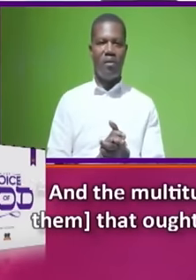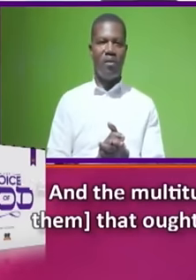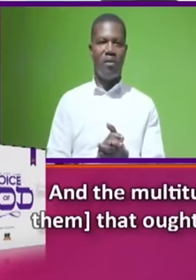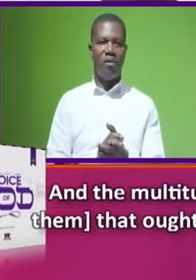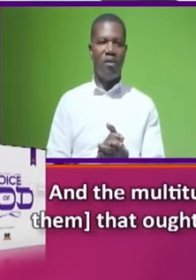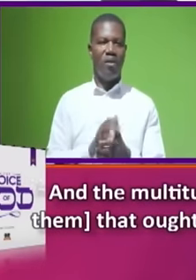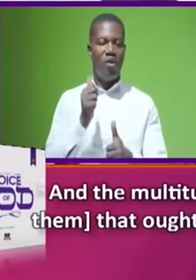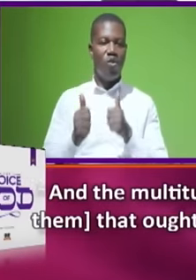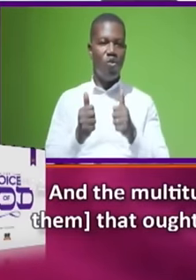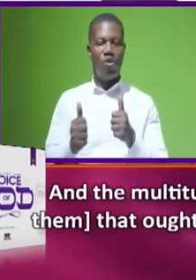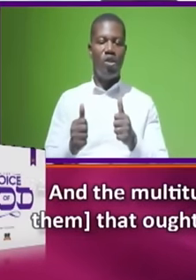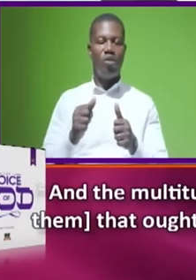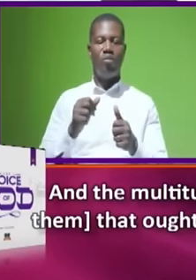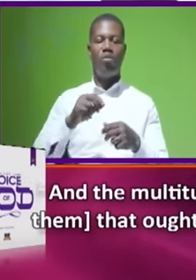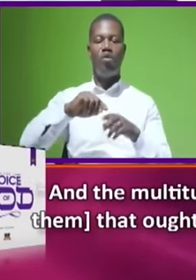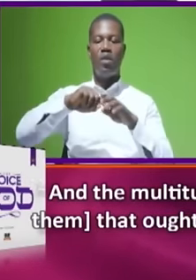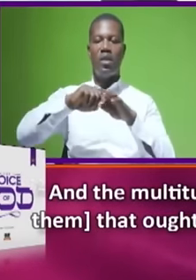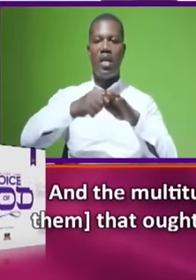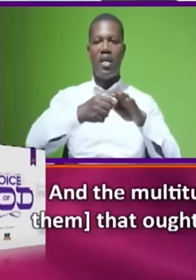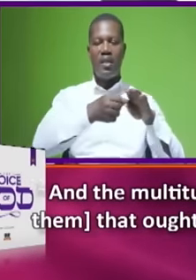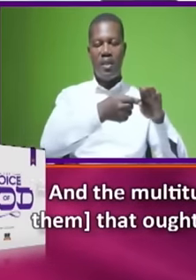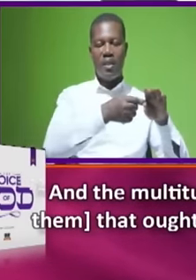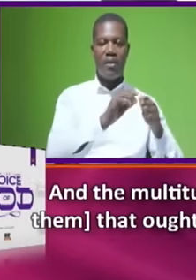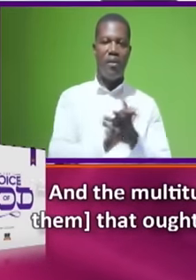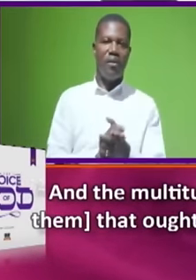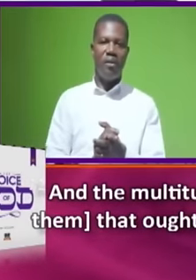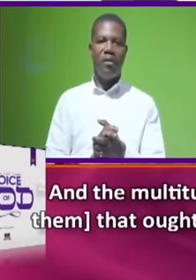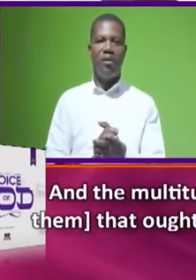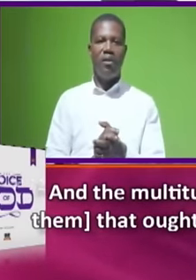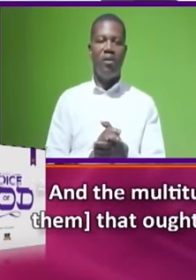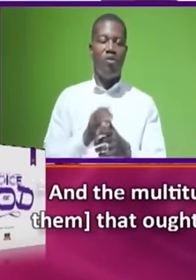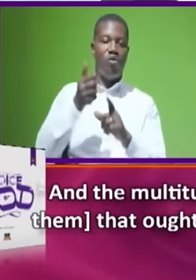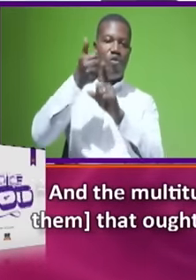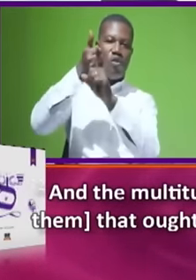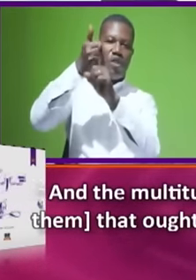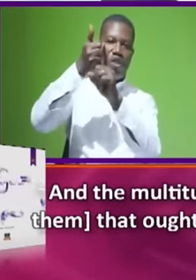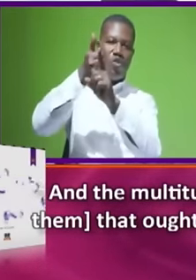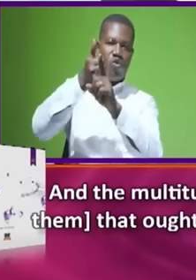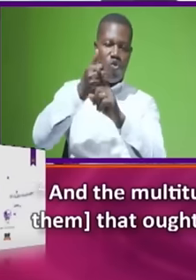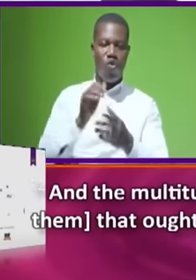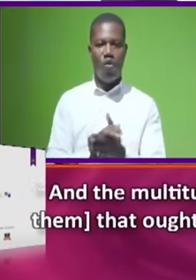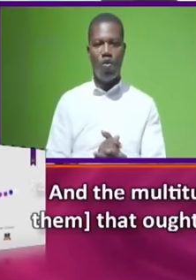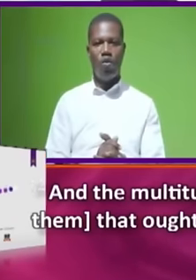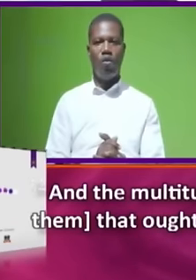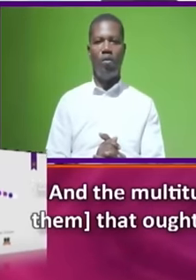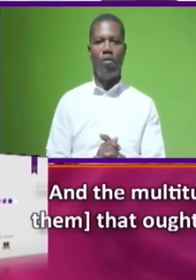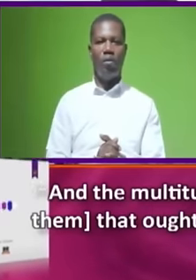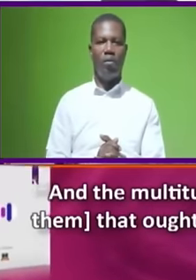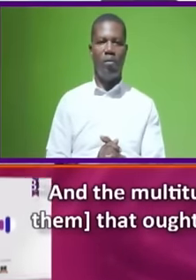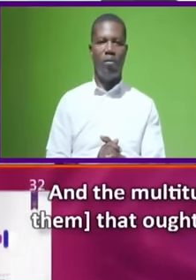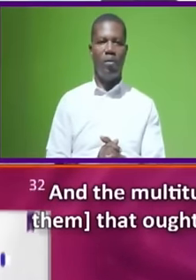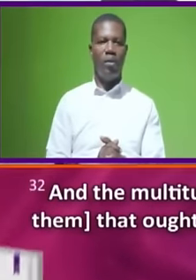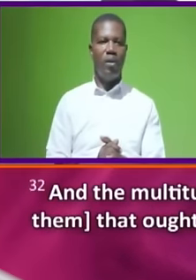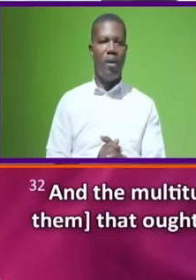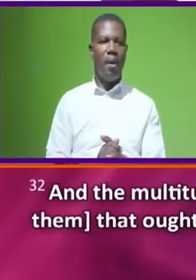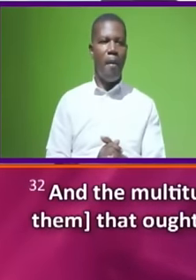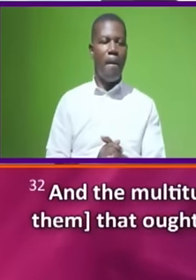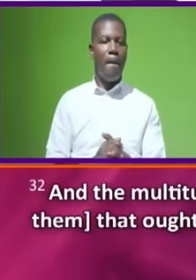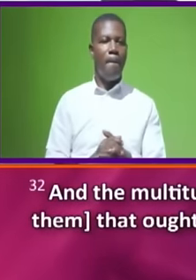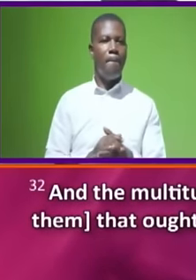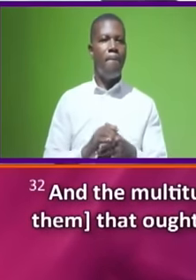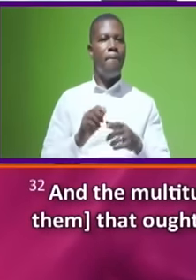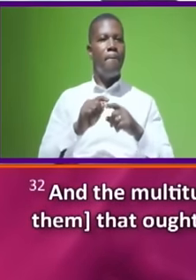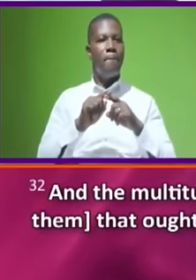he possessed. Which he possessed. Was his own. Was his own. But they had